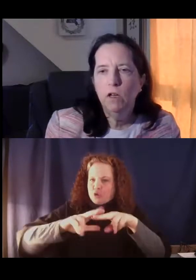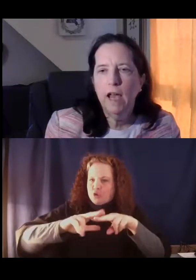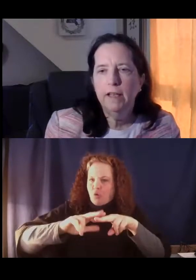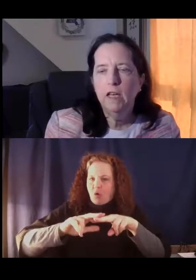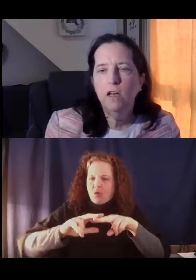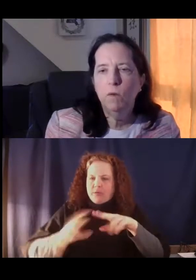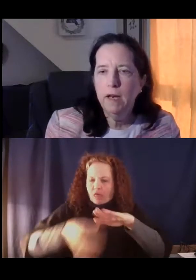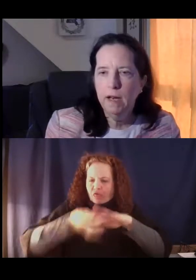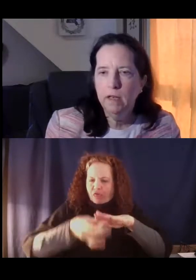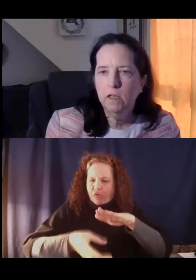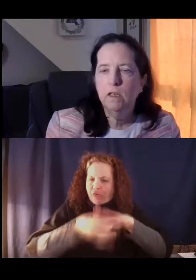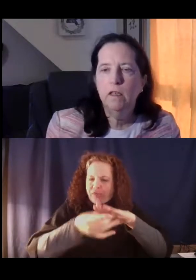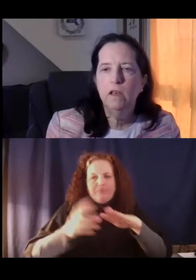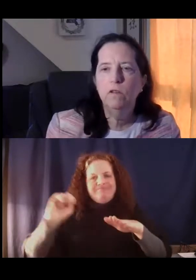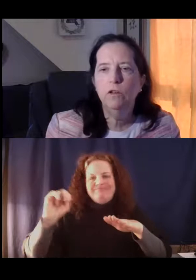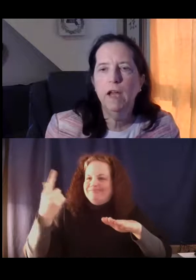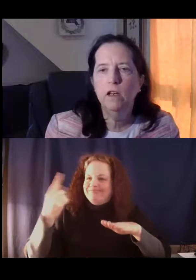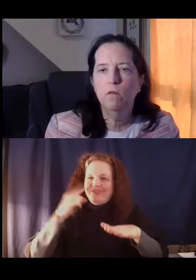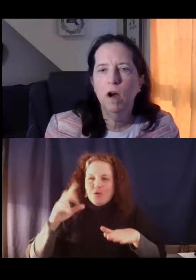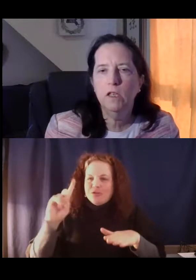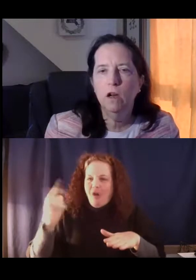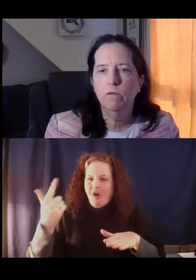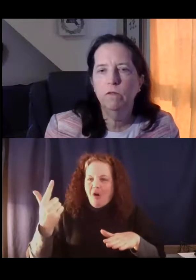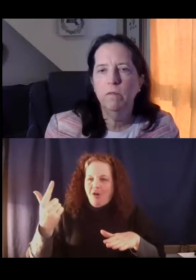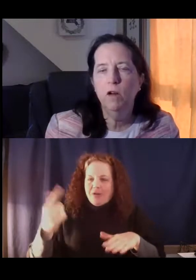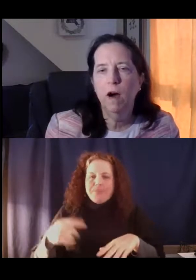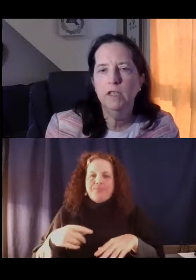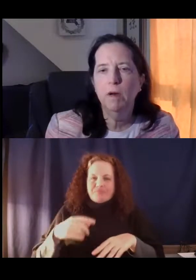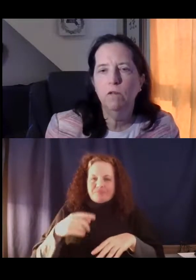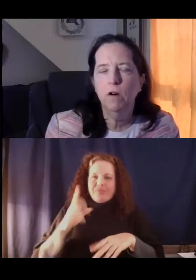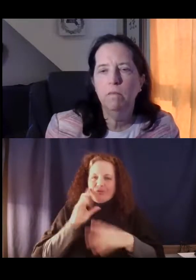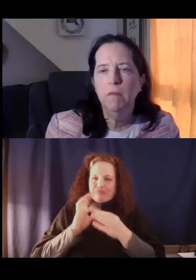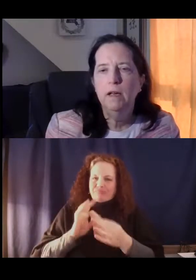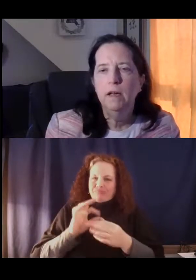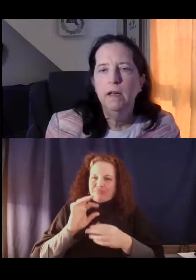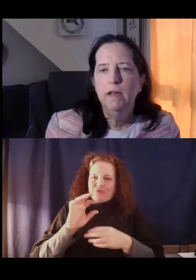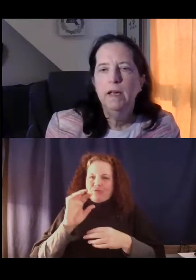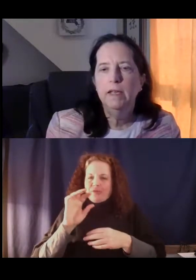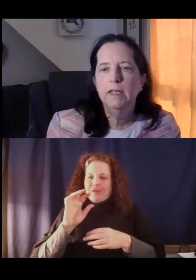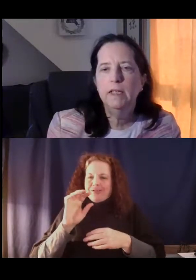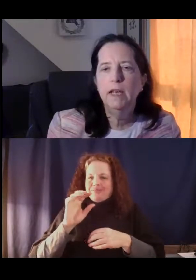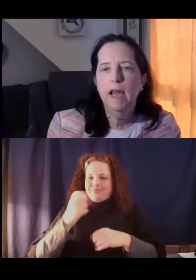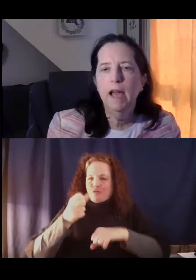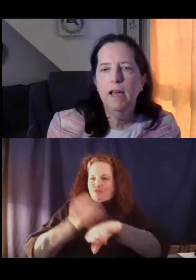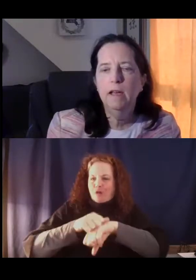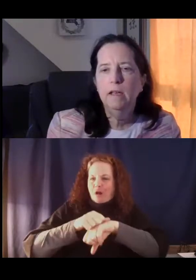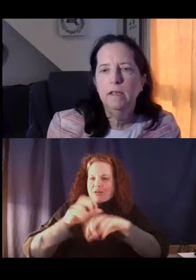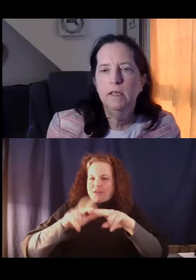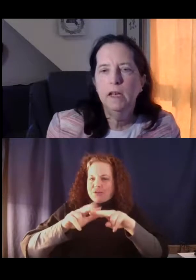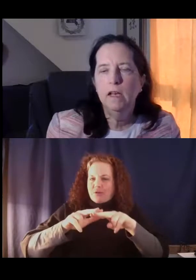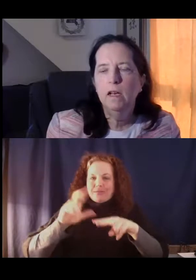if you look at the ingredients that you do get your rock salt from or your ice melt from, it's